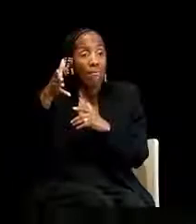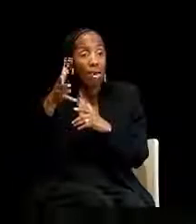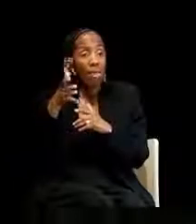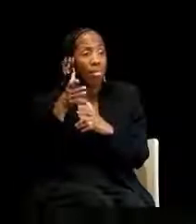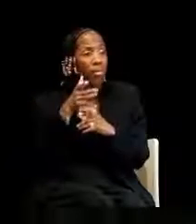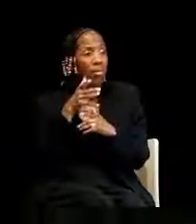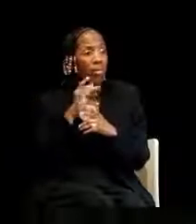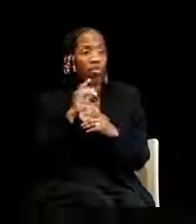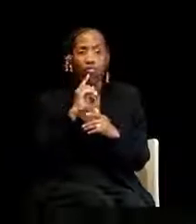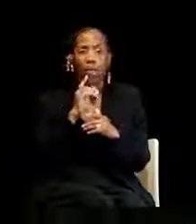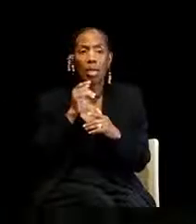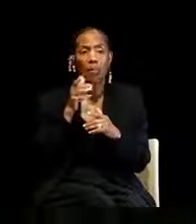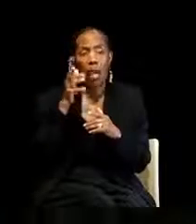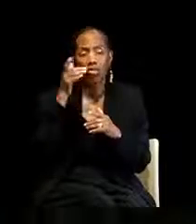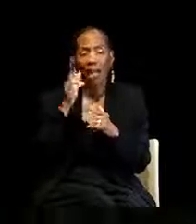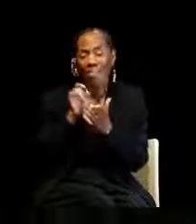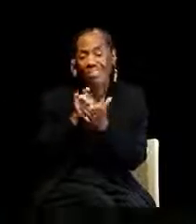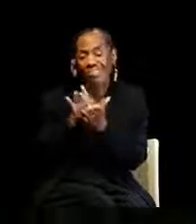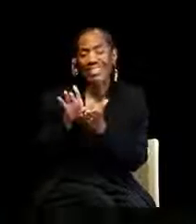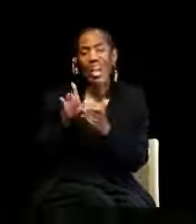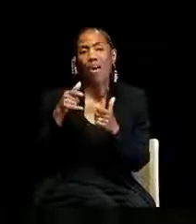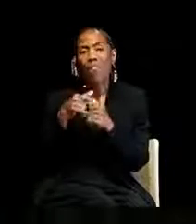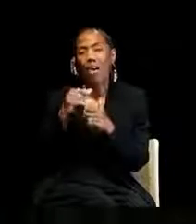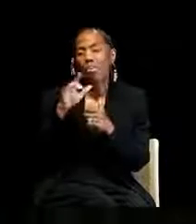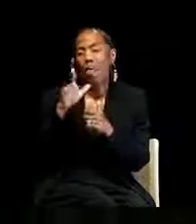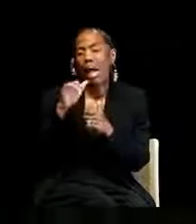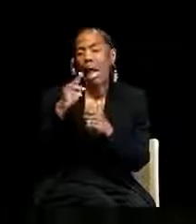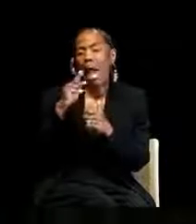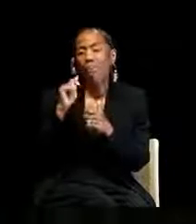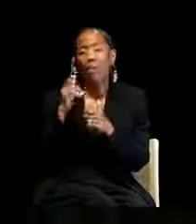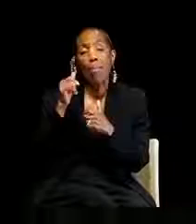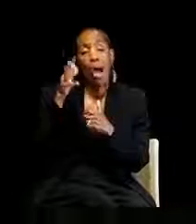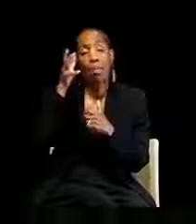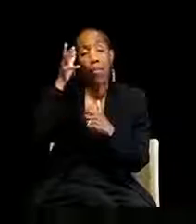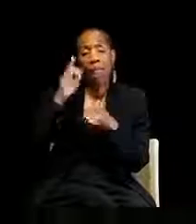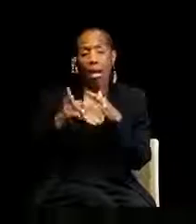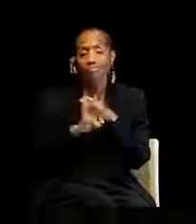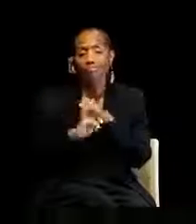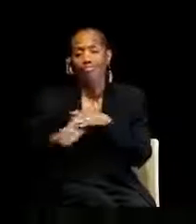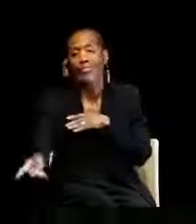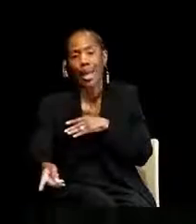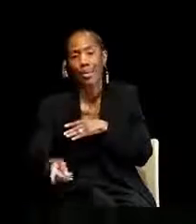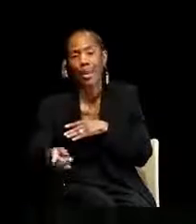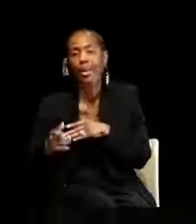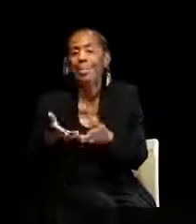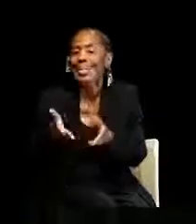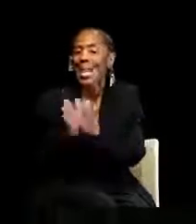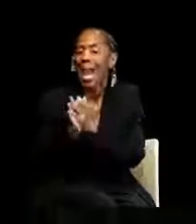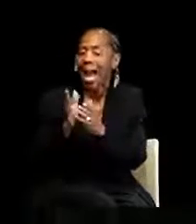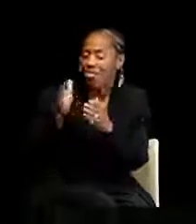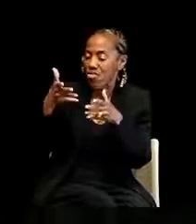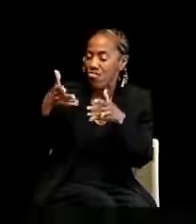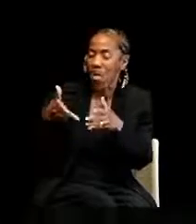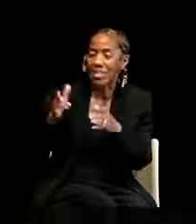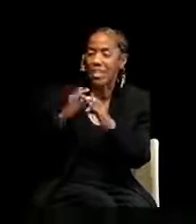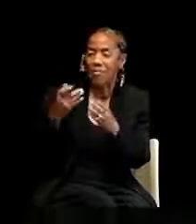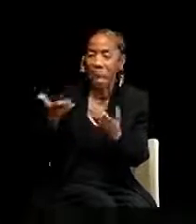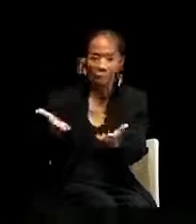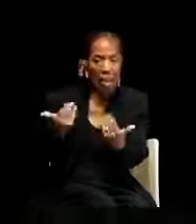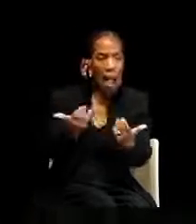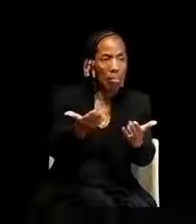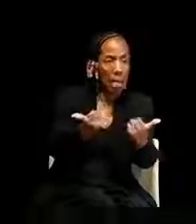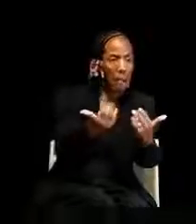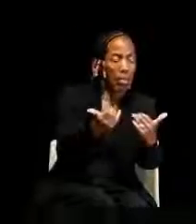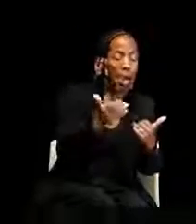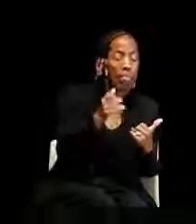was essentially exiled from Liberia, he fled, and then he sent for the rest of his family members. So